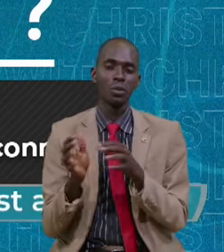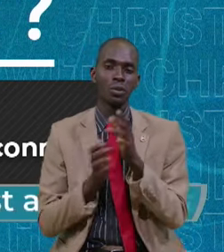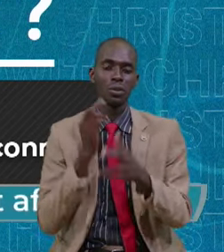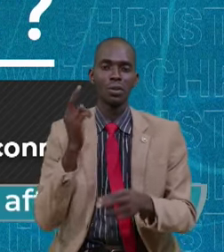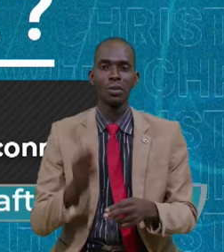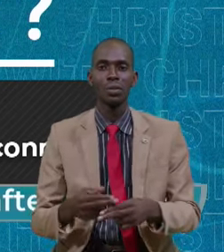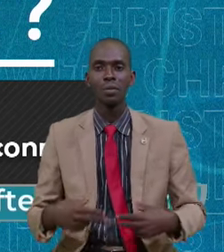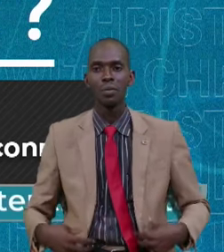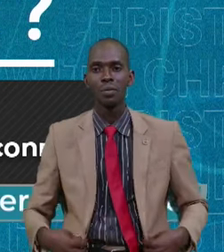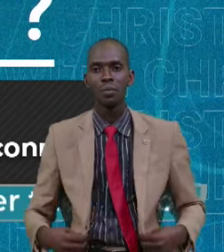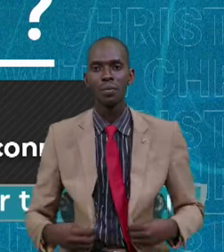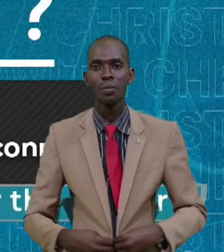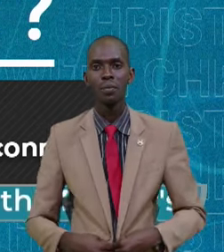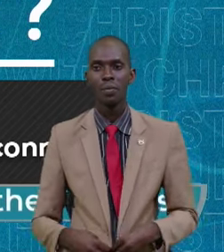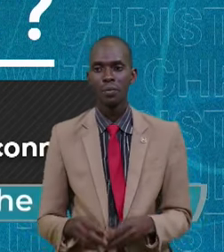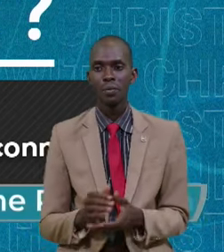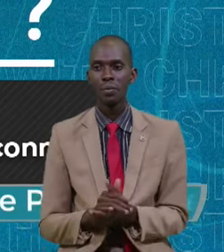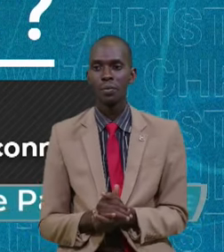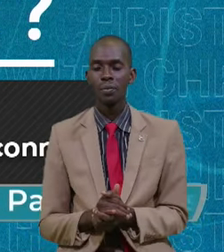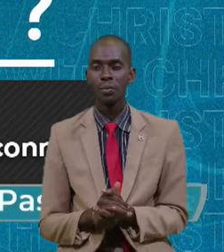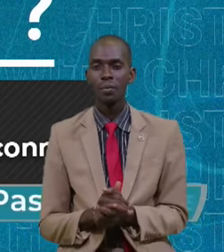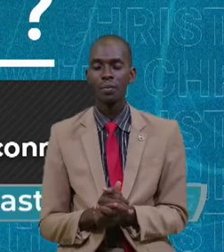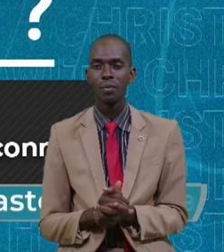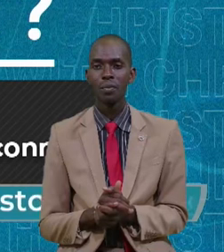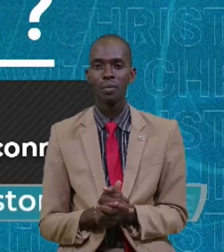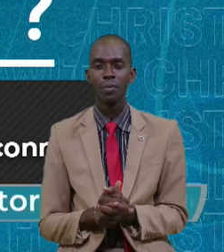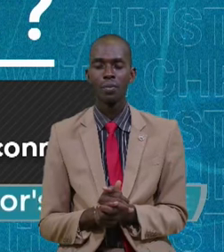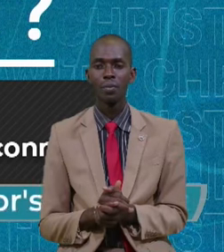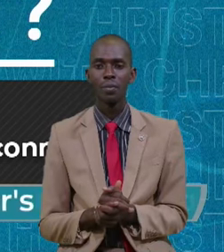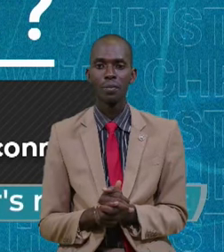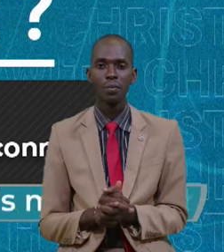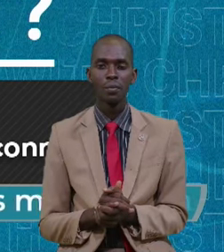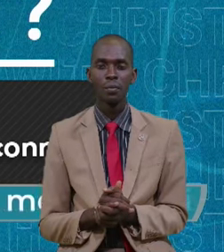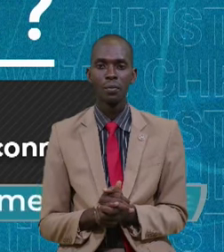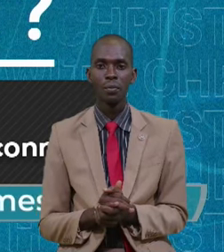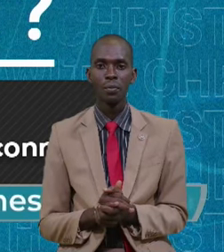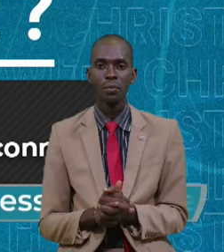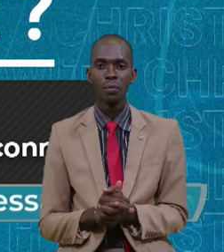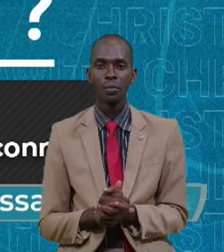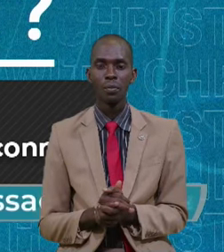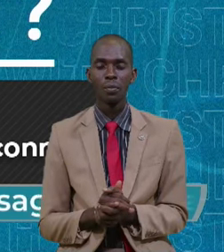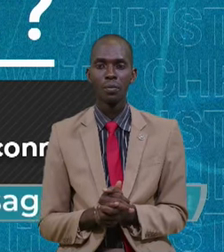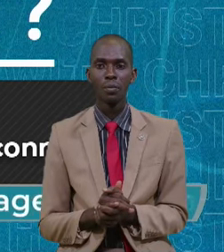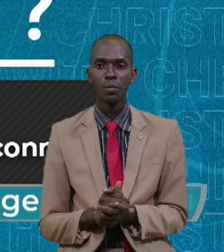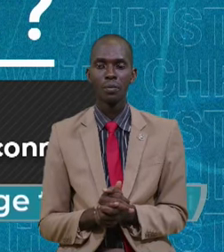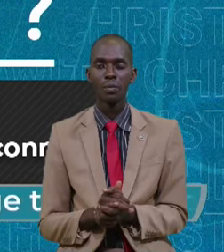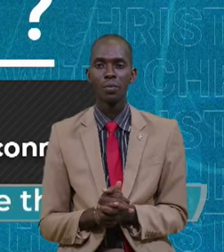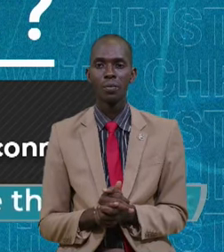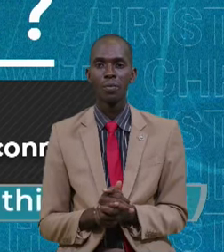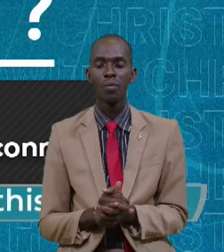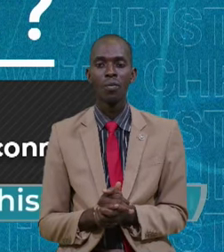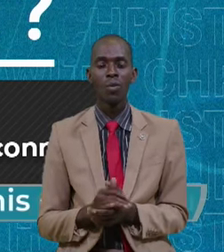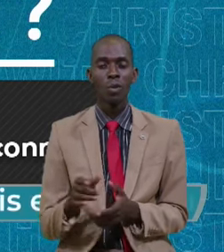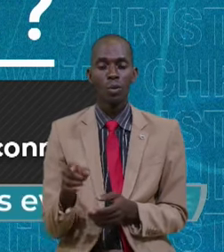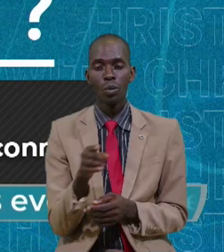Praise the Lord. Those of you up there, where you are standing, please, the counselors are reaching